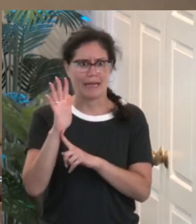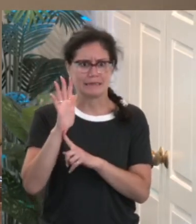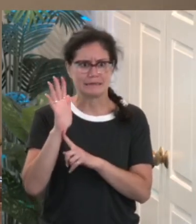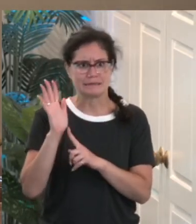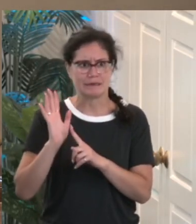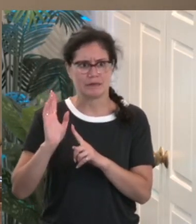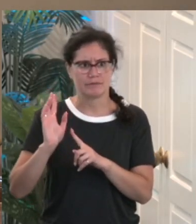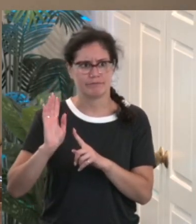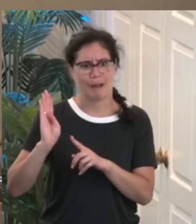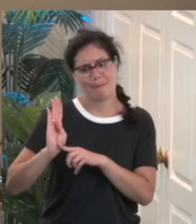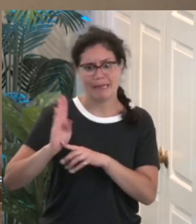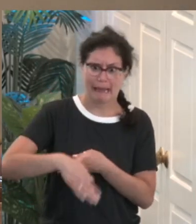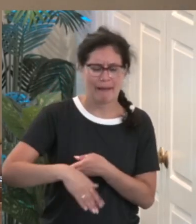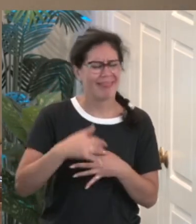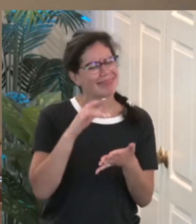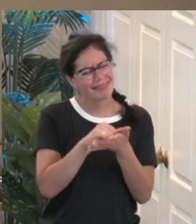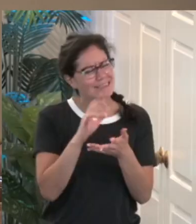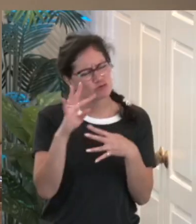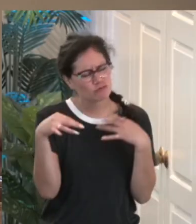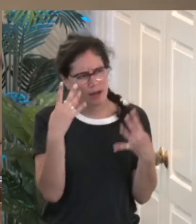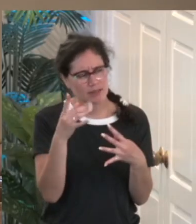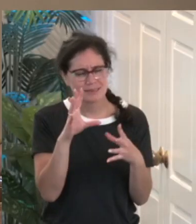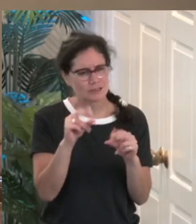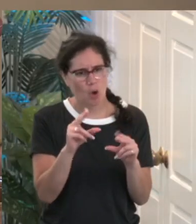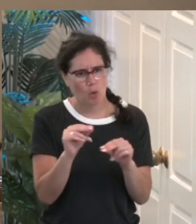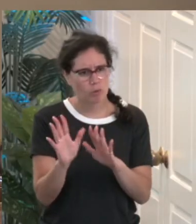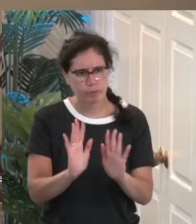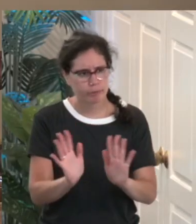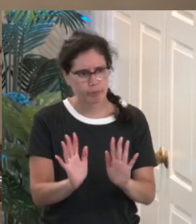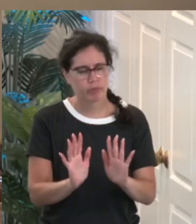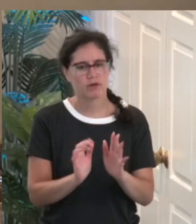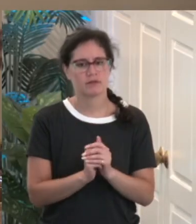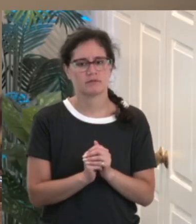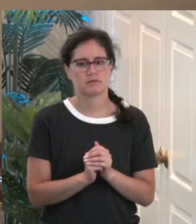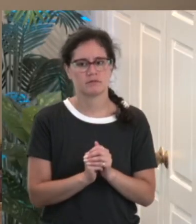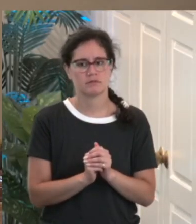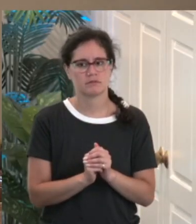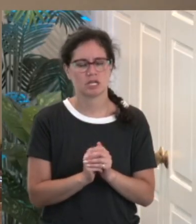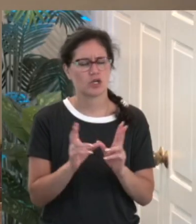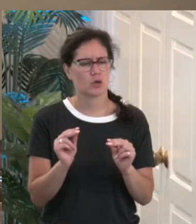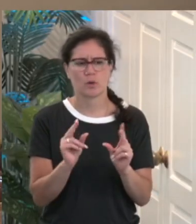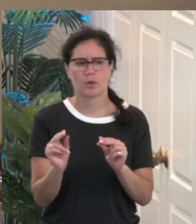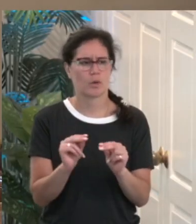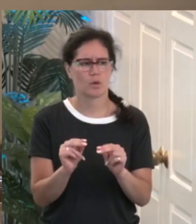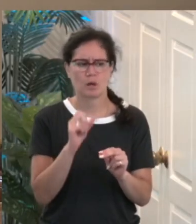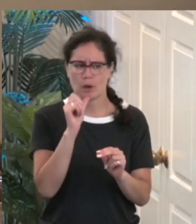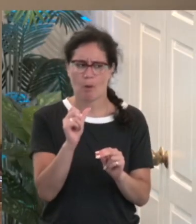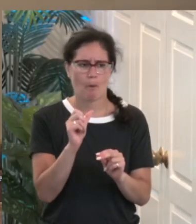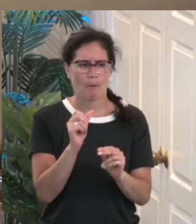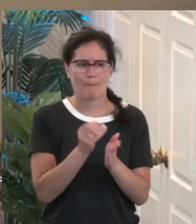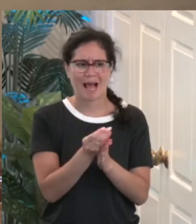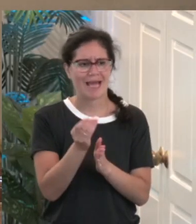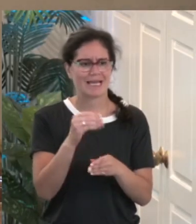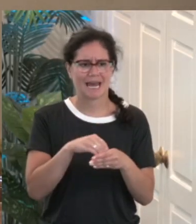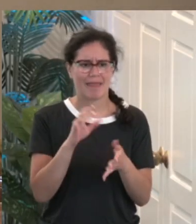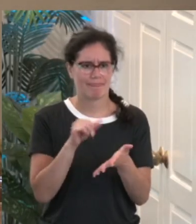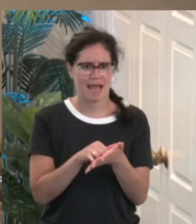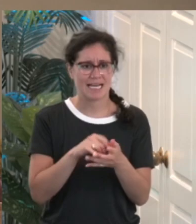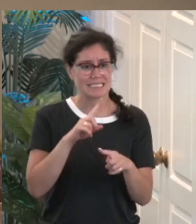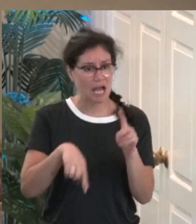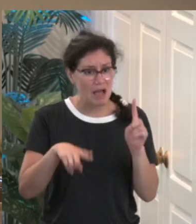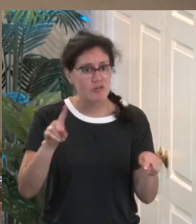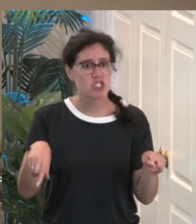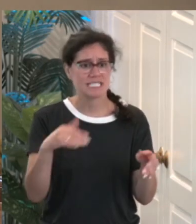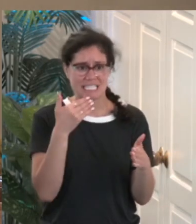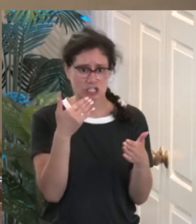is crazy. This is about, and don't get the okie doke. Don't go for that. Diversity is good. Equity